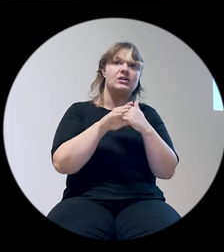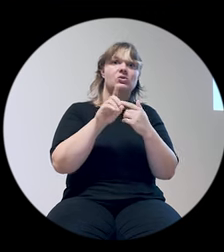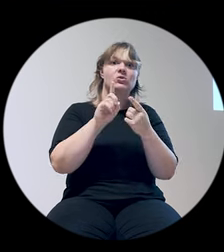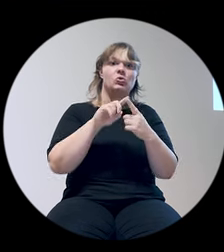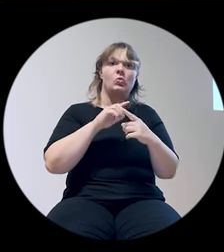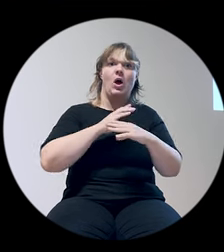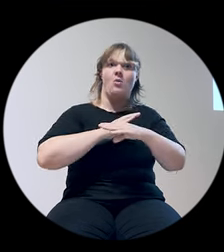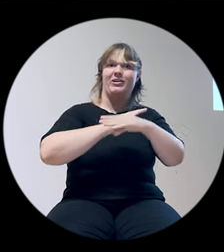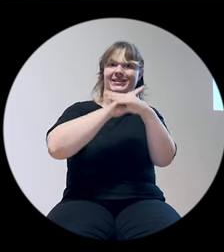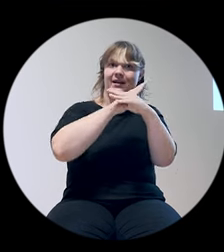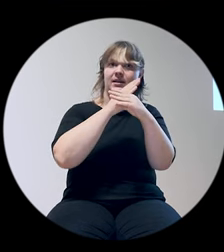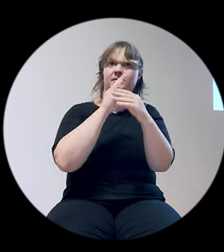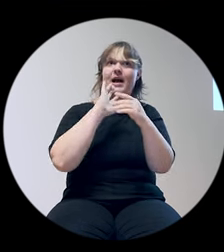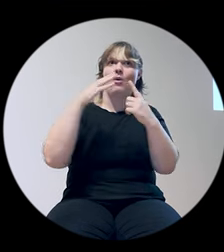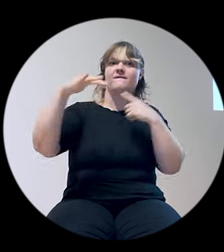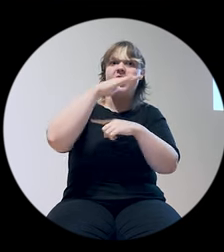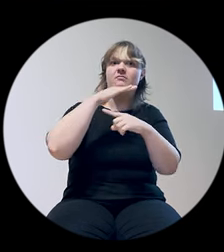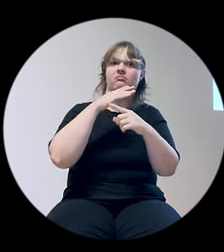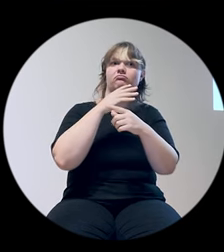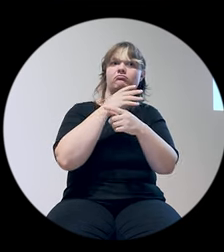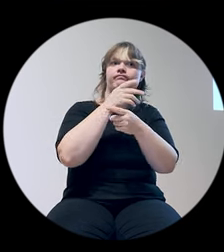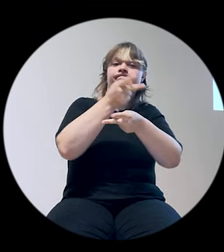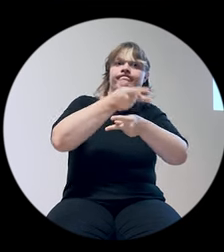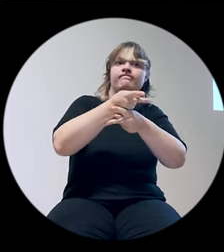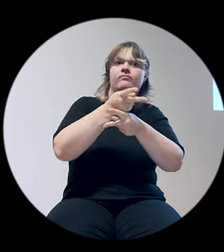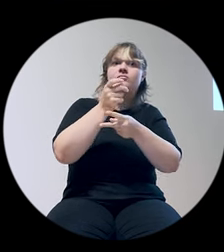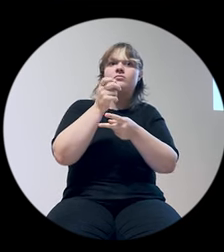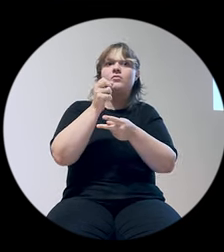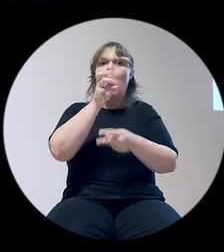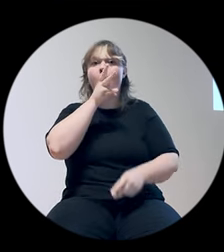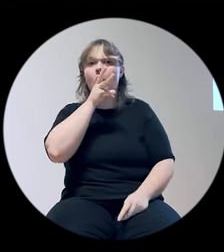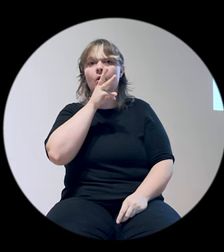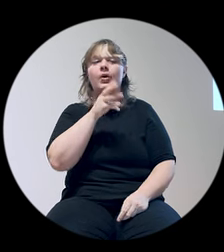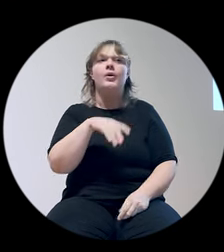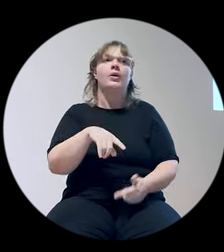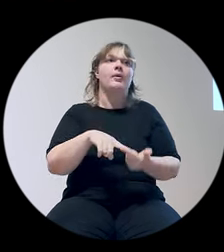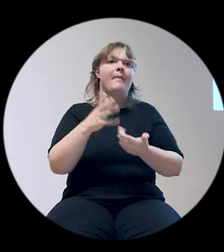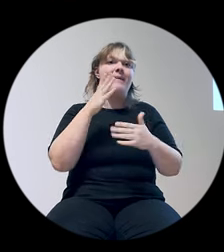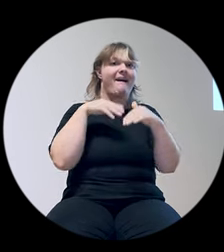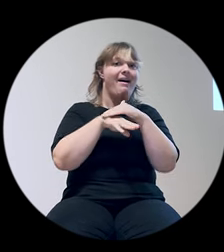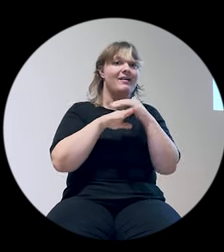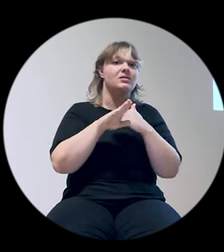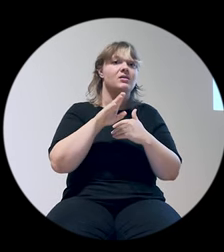the environment or water, whether it's access